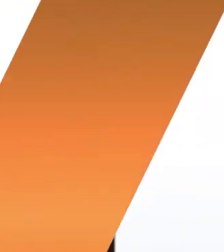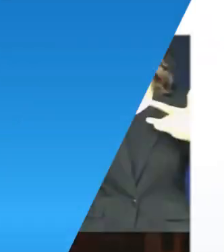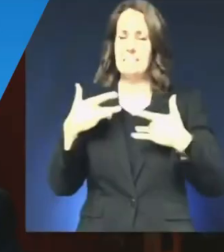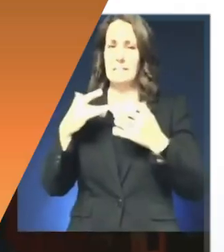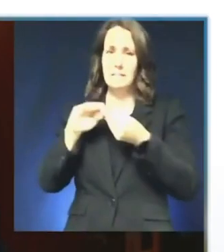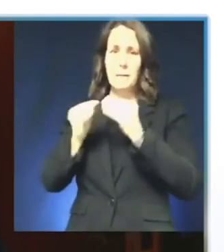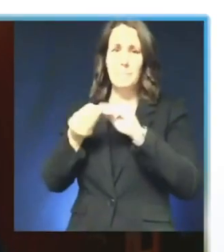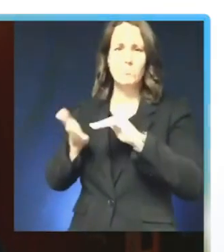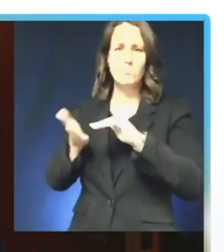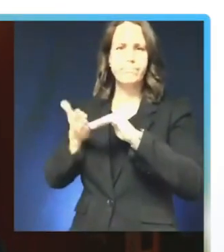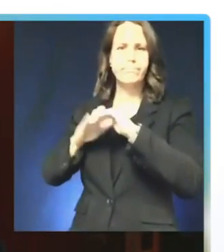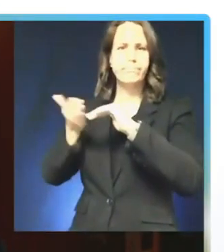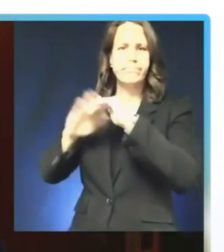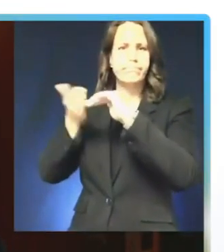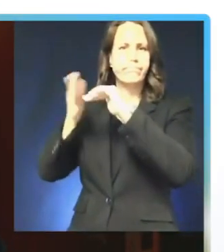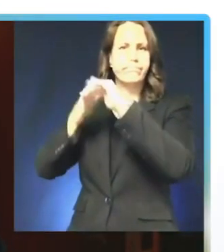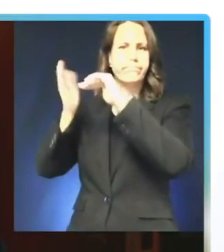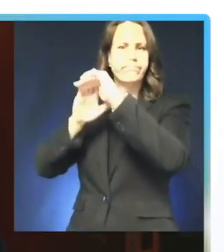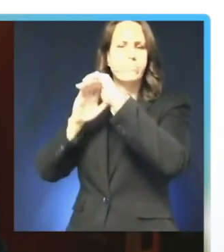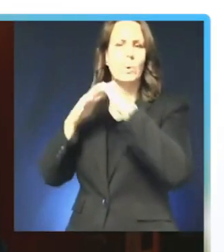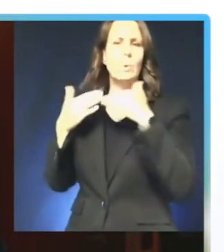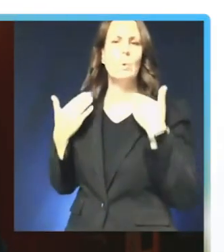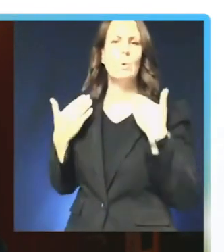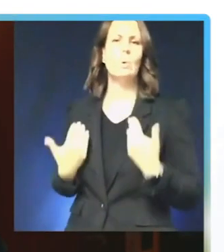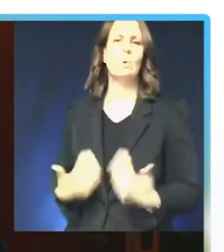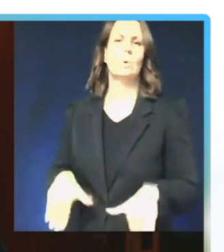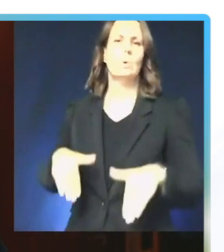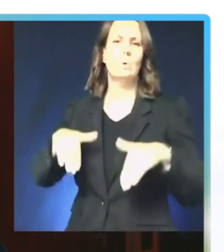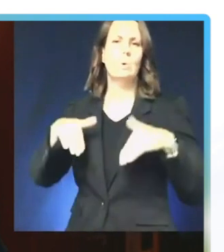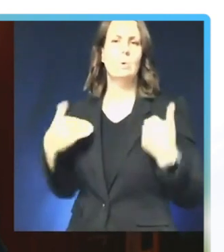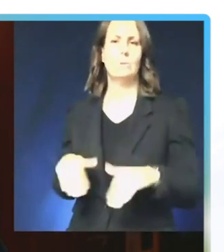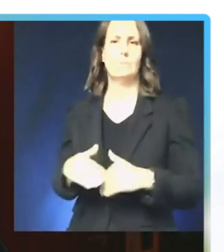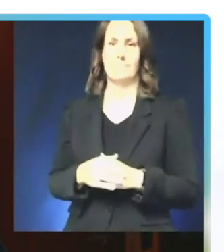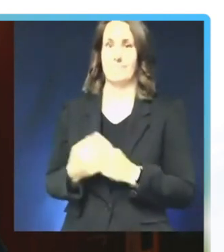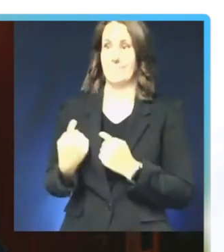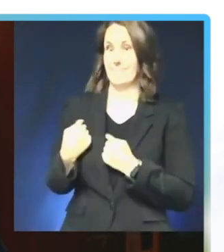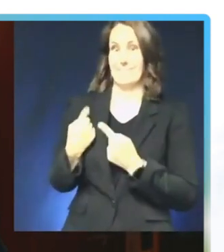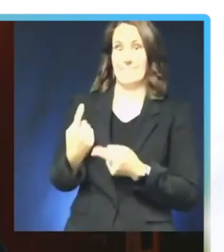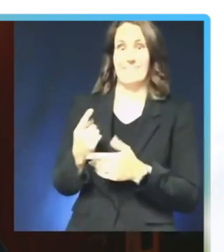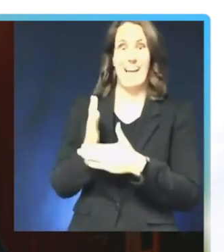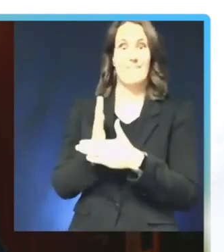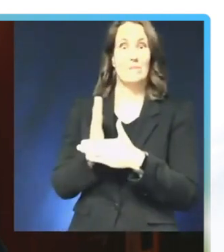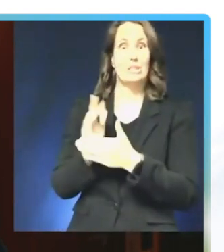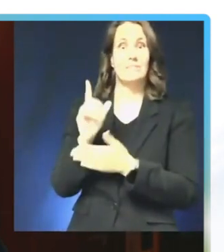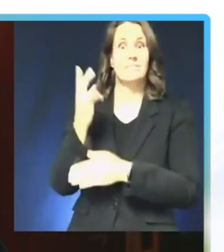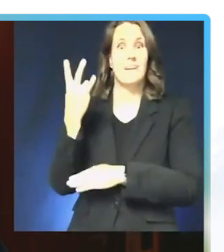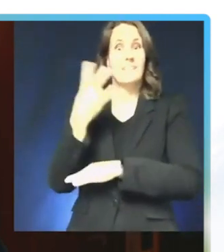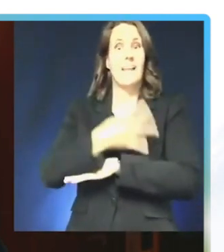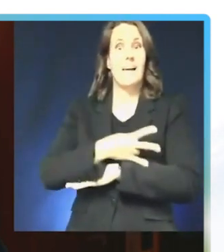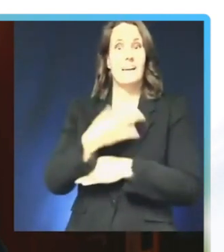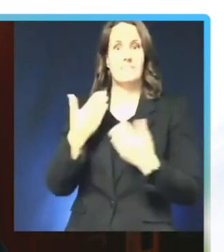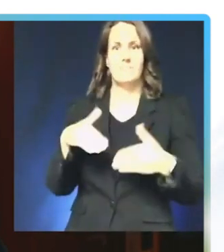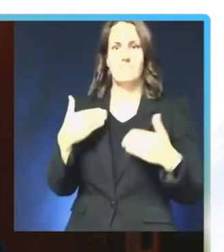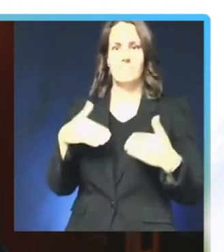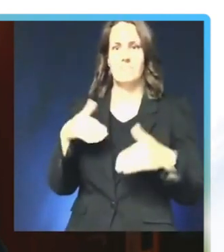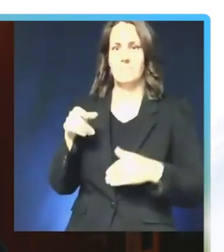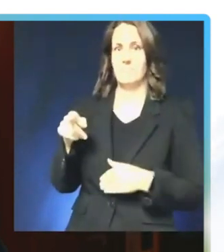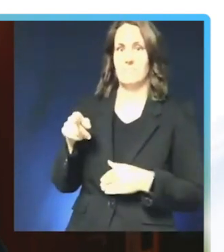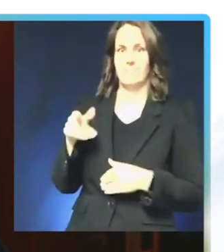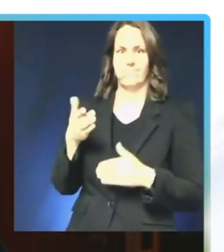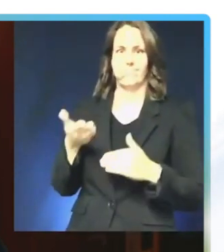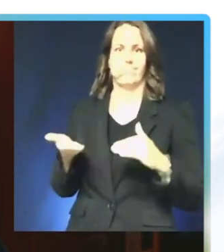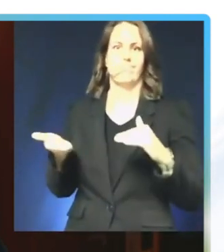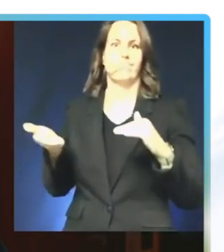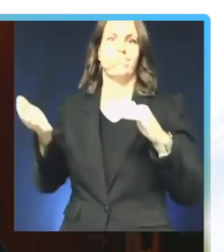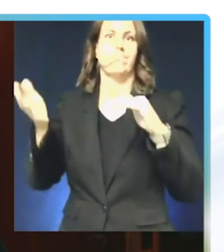Earlier this week, the seven-day average in new confirmed cases has increased 40% over the past week, and it